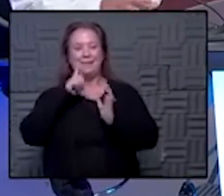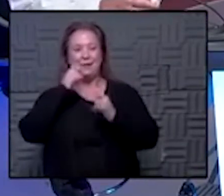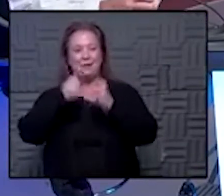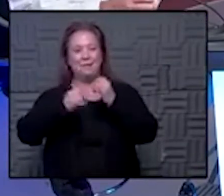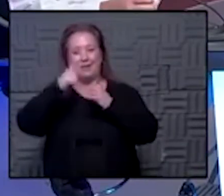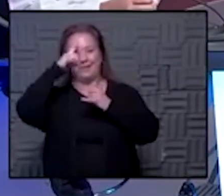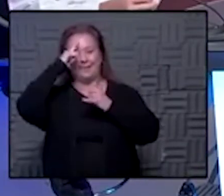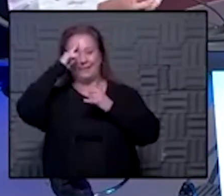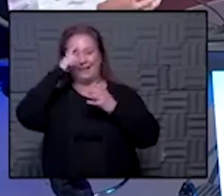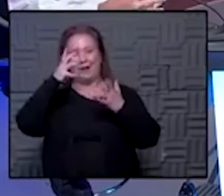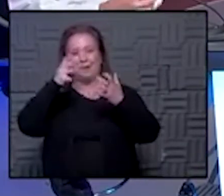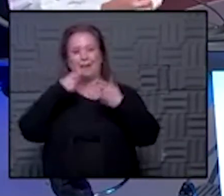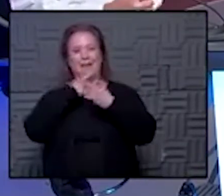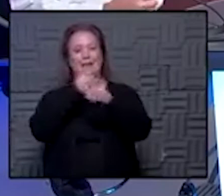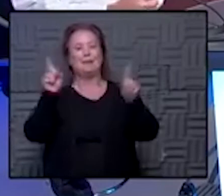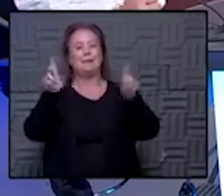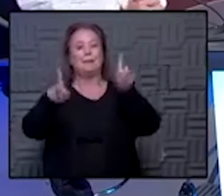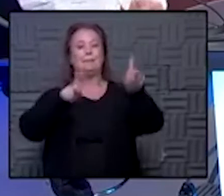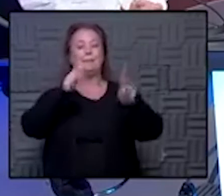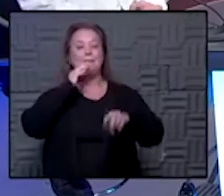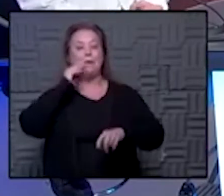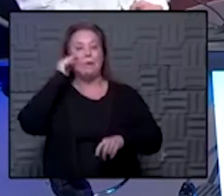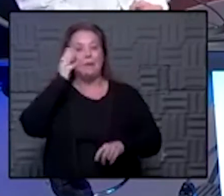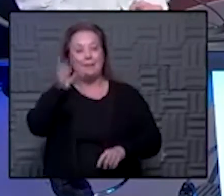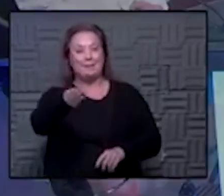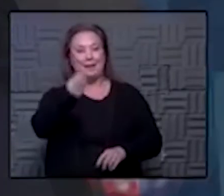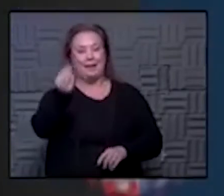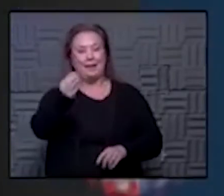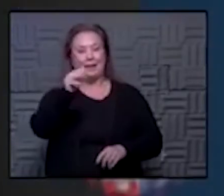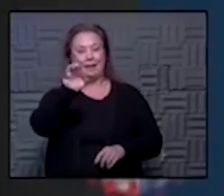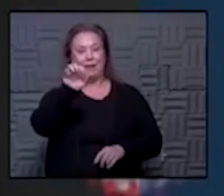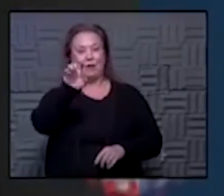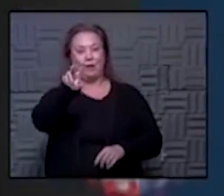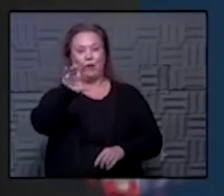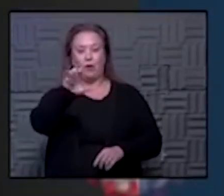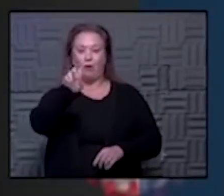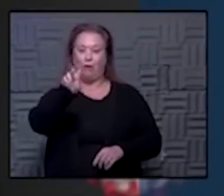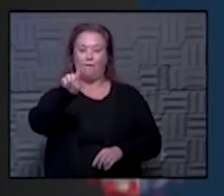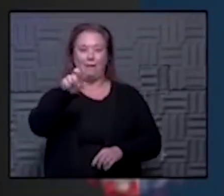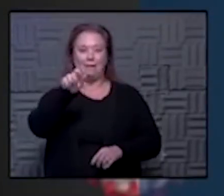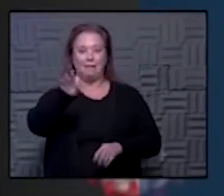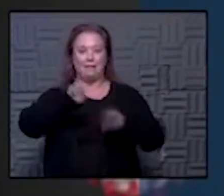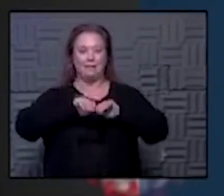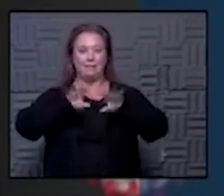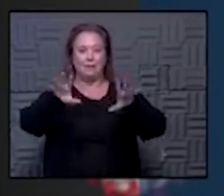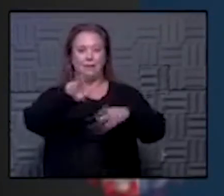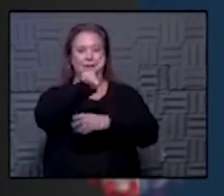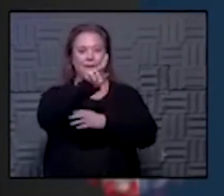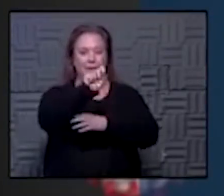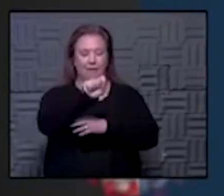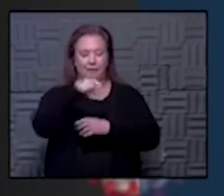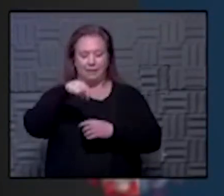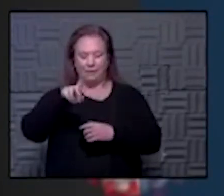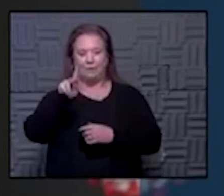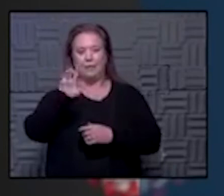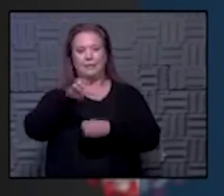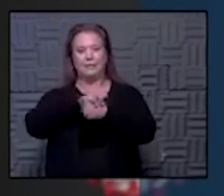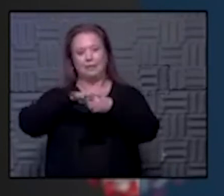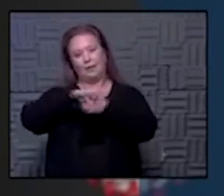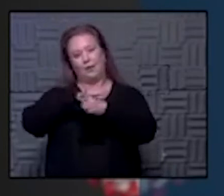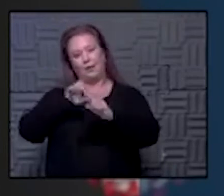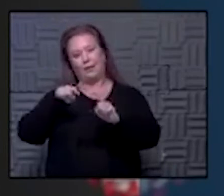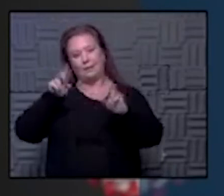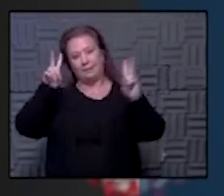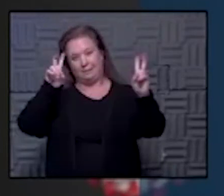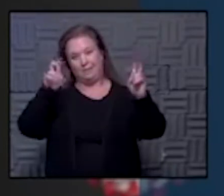final thoughts. I just want to let the people at home know that on Monday, COVID-19 spread across Kansas and here in the metro. That's